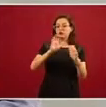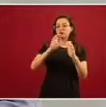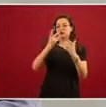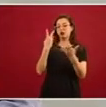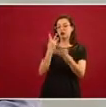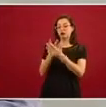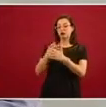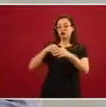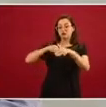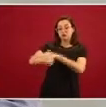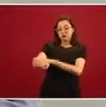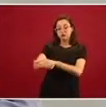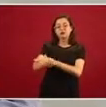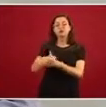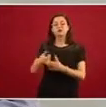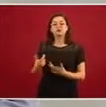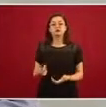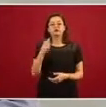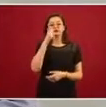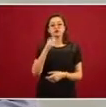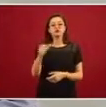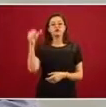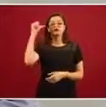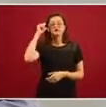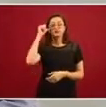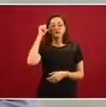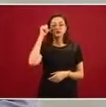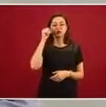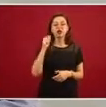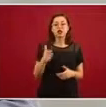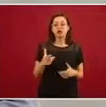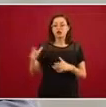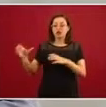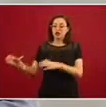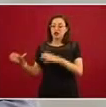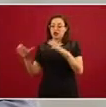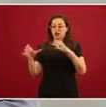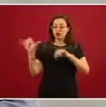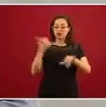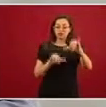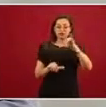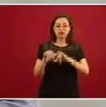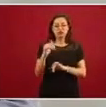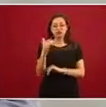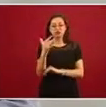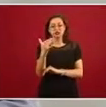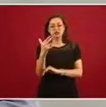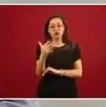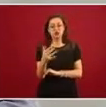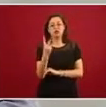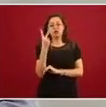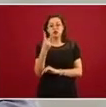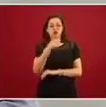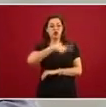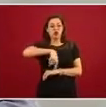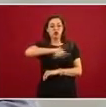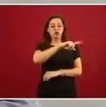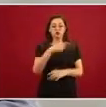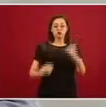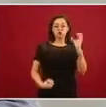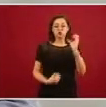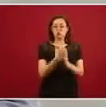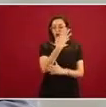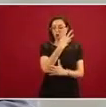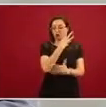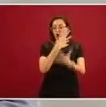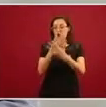Yesterday afternoon, we had the same package of these tests. We have 52 tests that